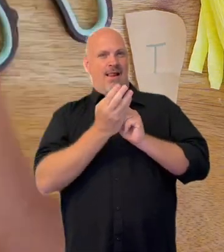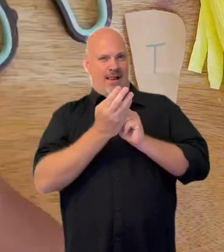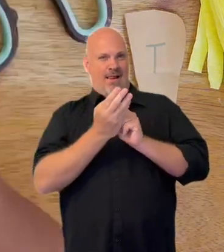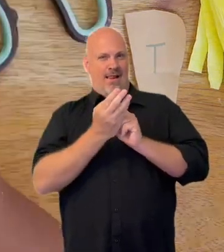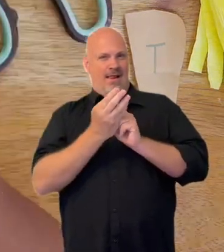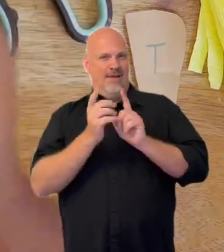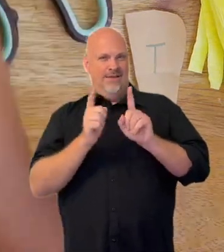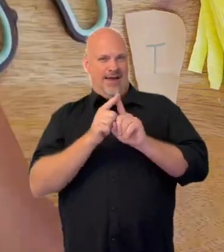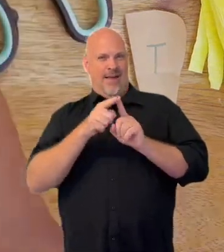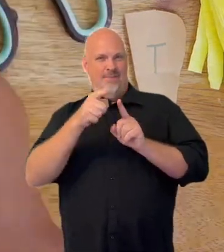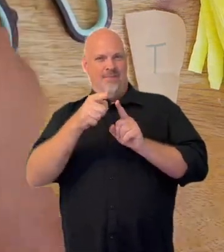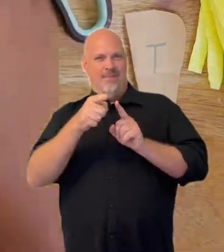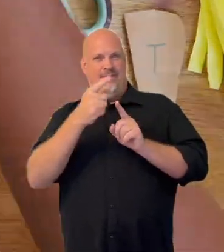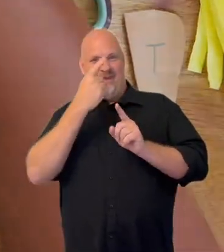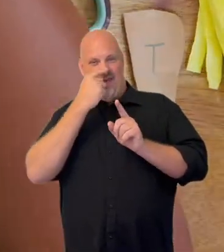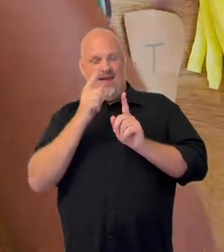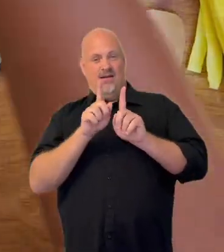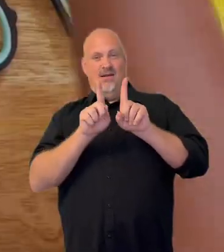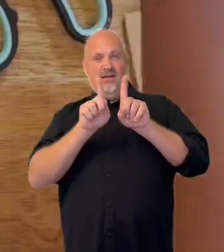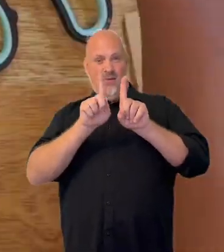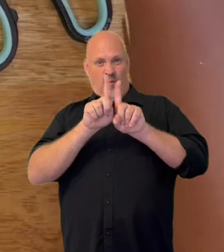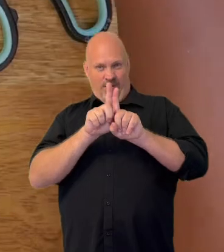take some glue